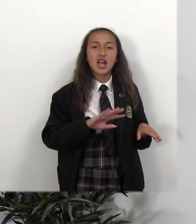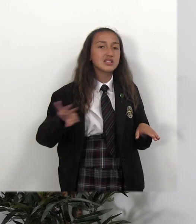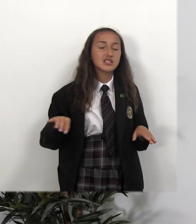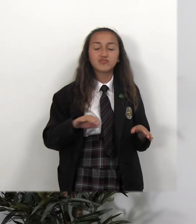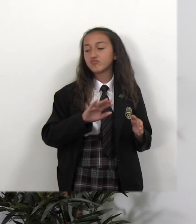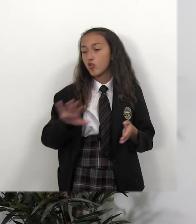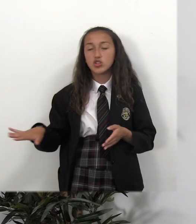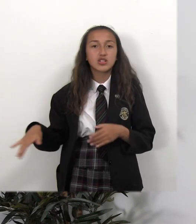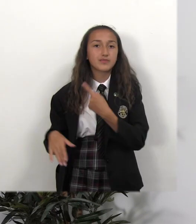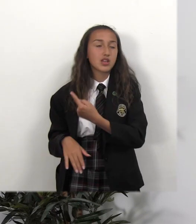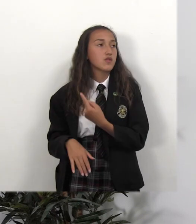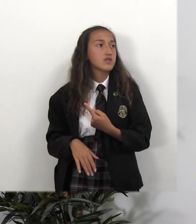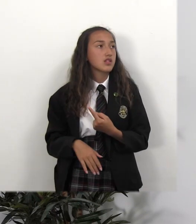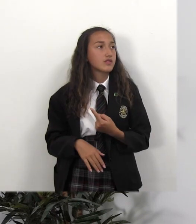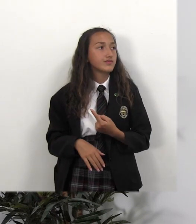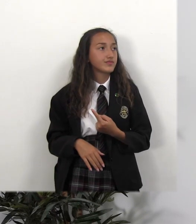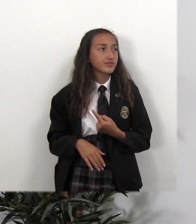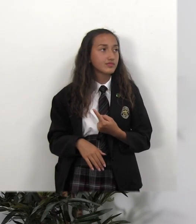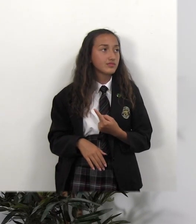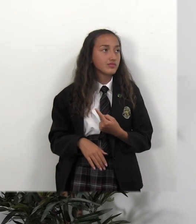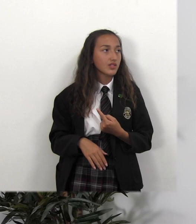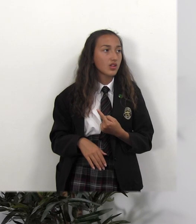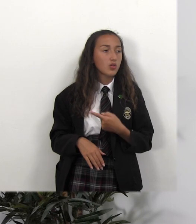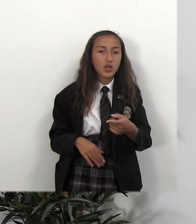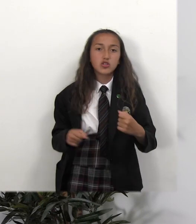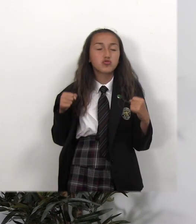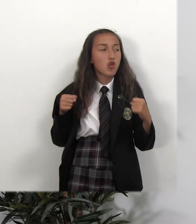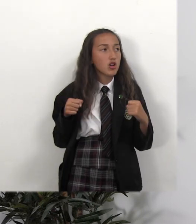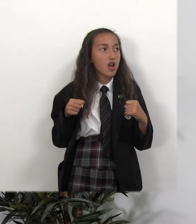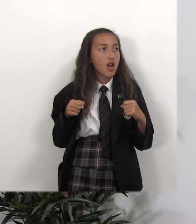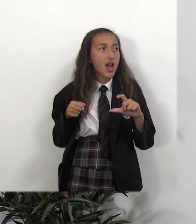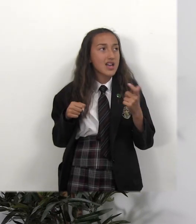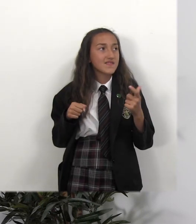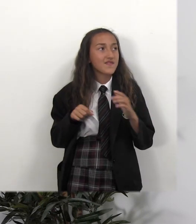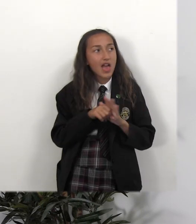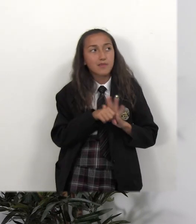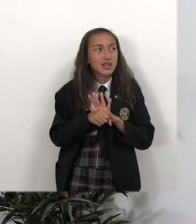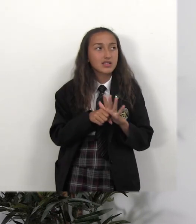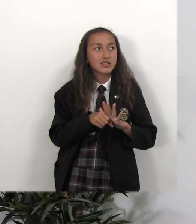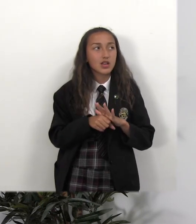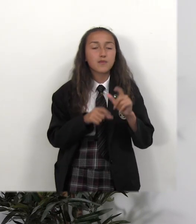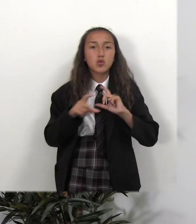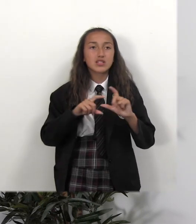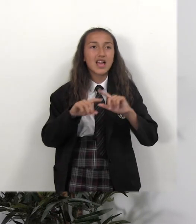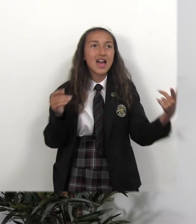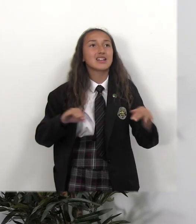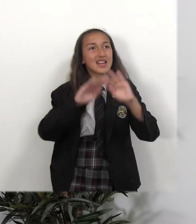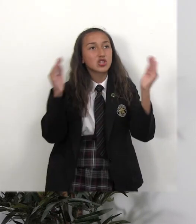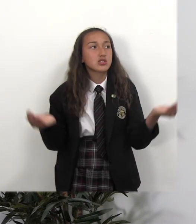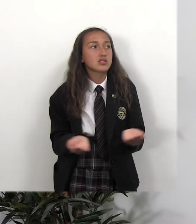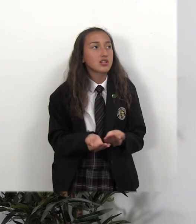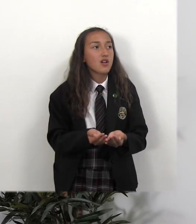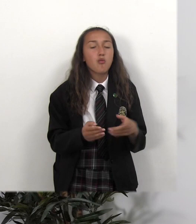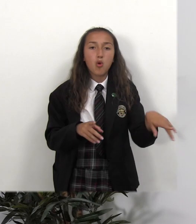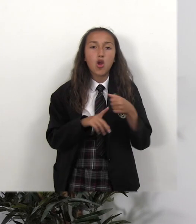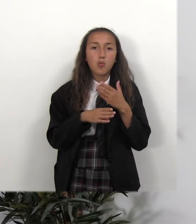themselves. Simply put, we are stronger as families, communities, and nations when